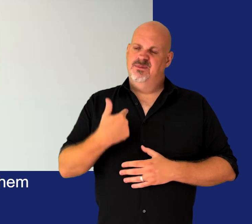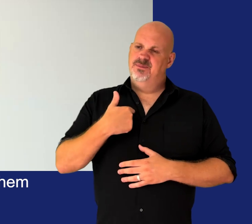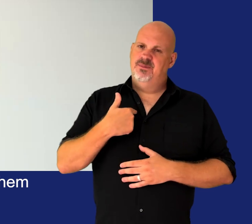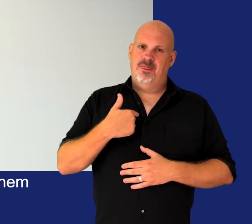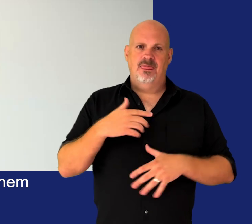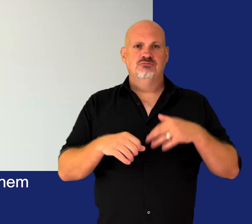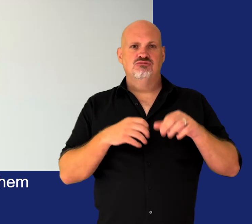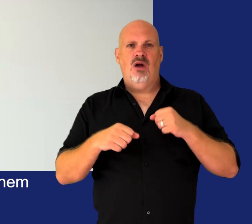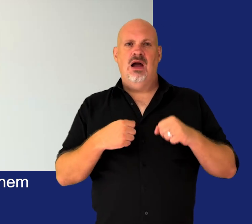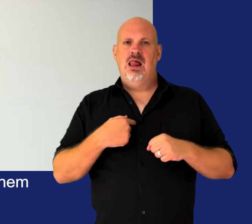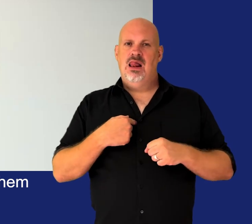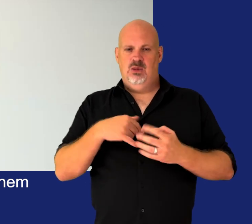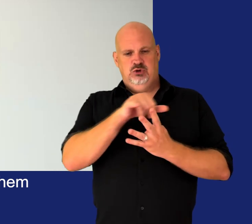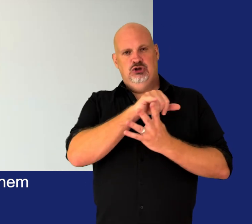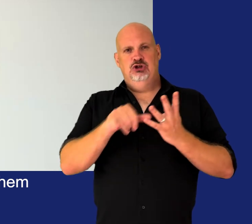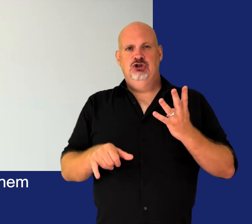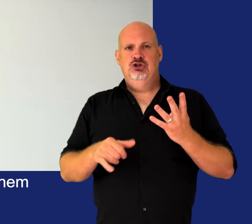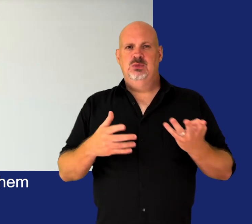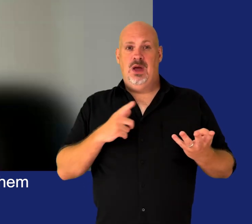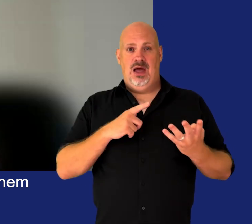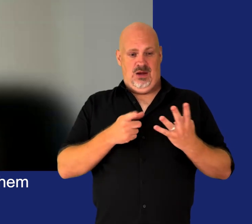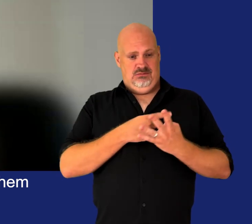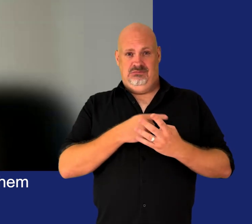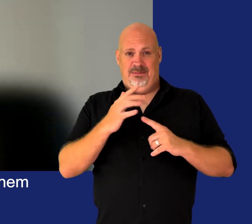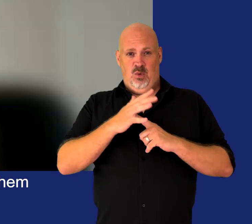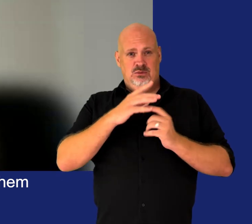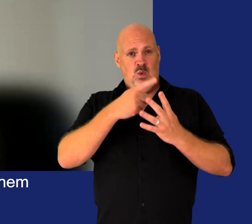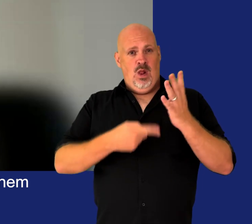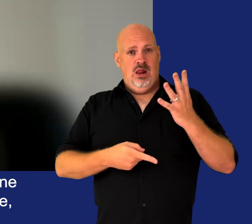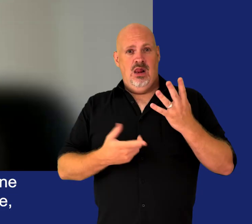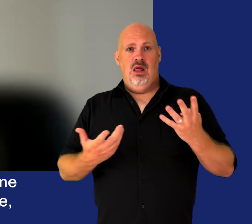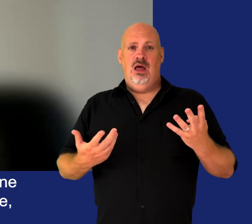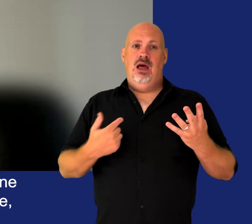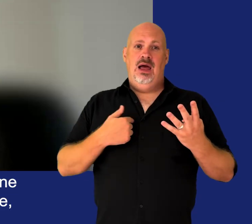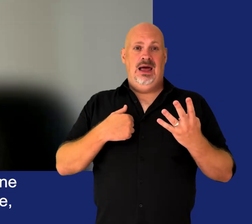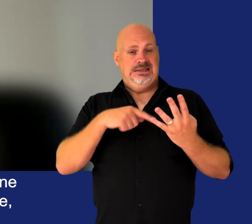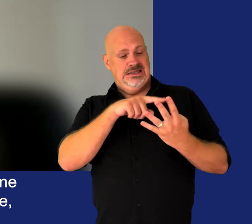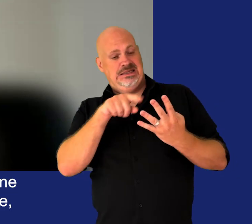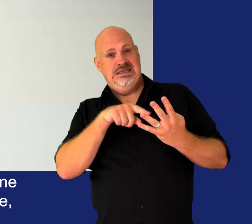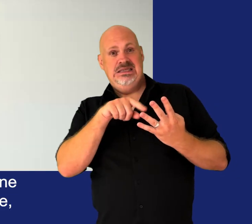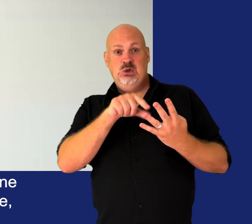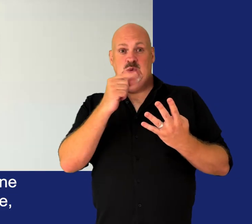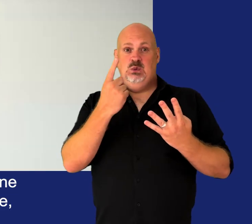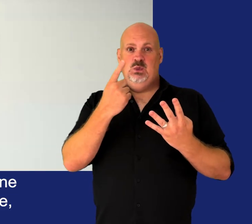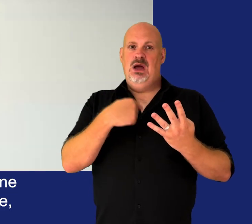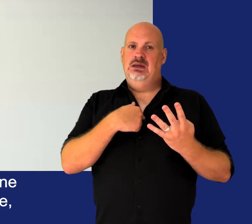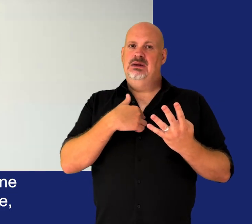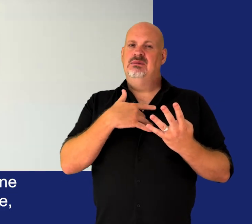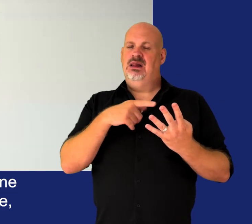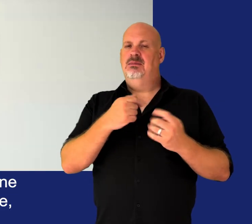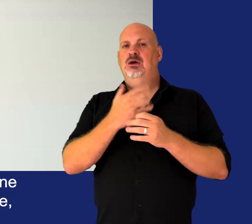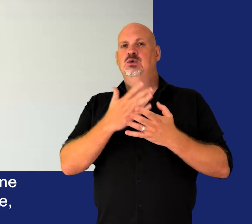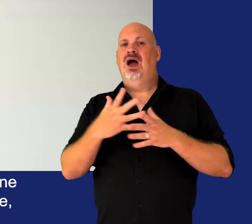So I'm struggling to choose between them because they're all important. But I think if I was going to choose one, it would